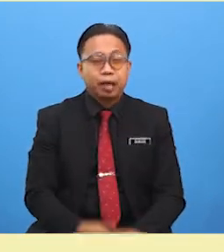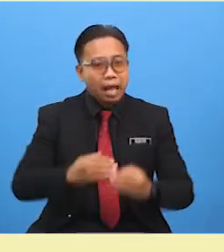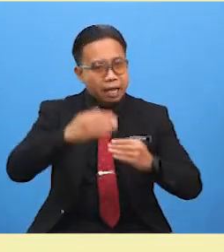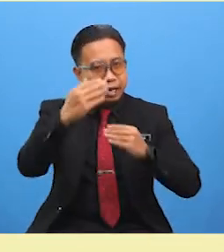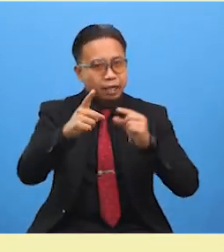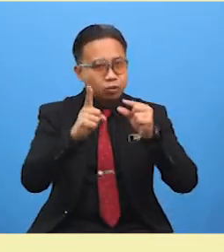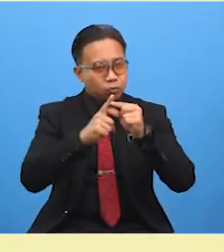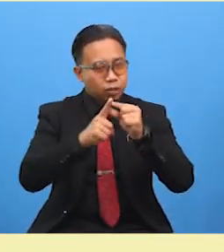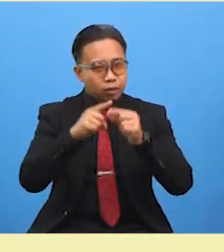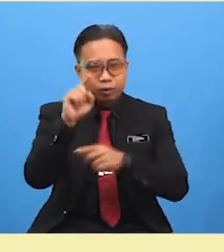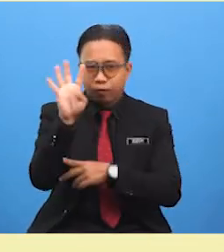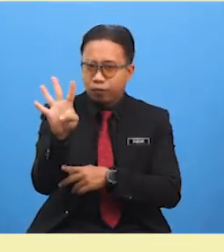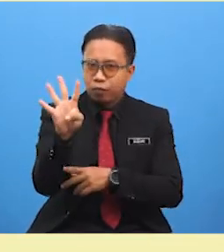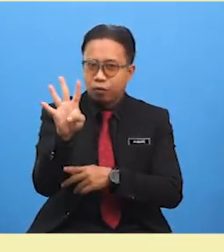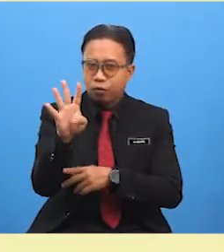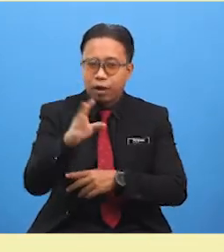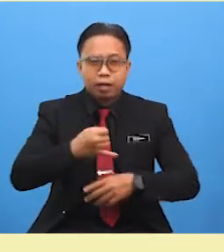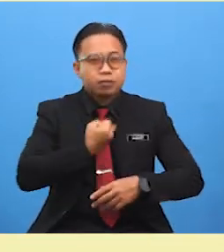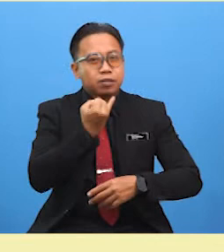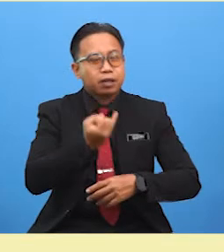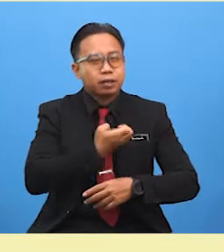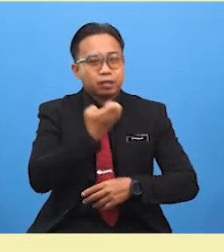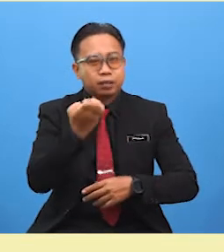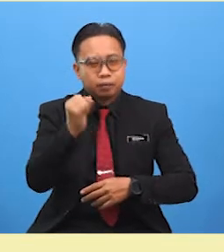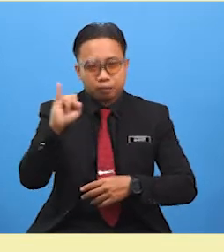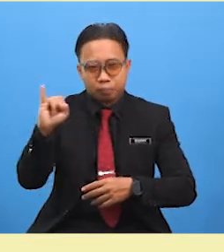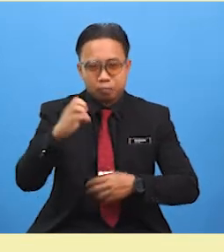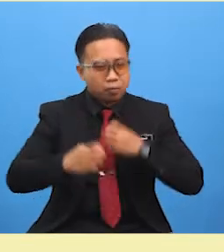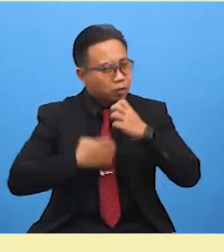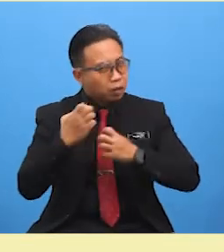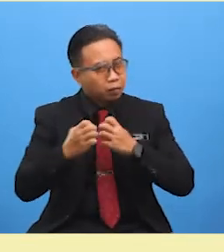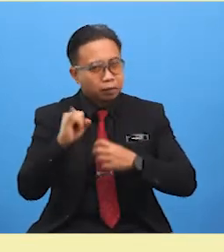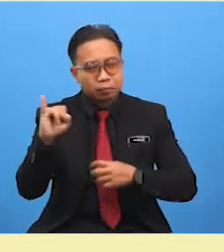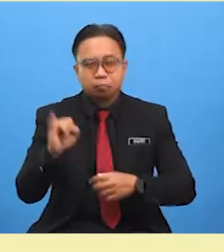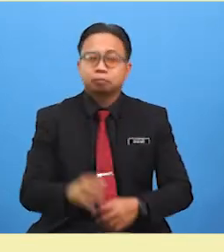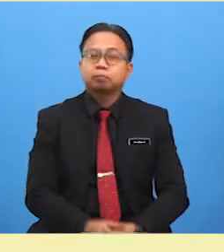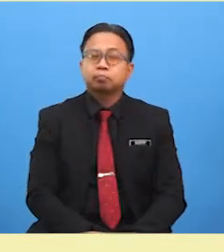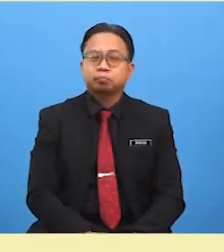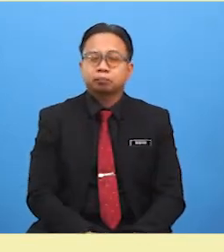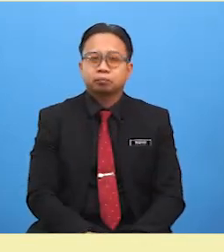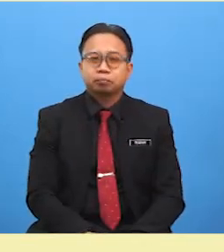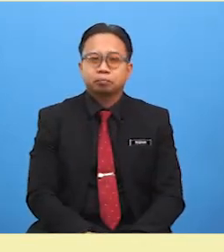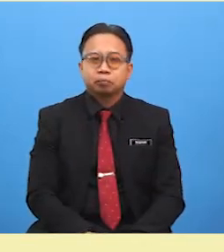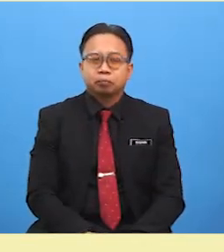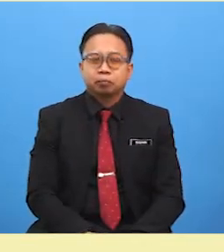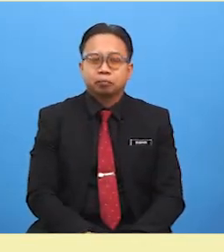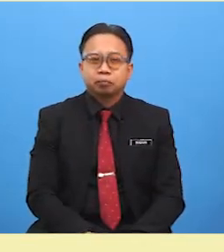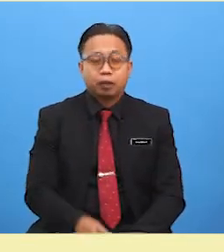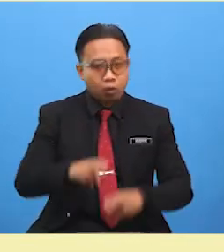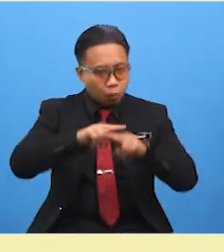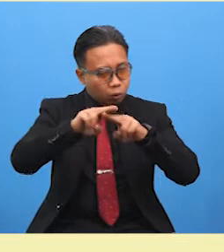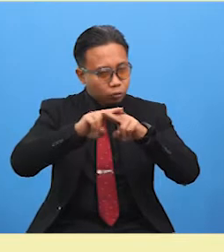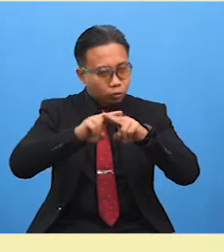word, which is the fourth word, is exciting. Yes, exciting, just like roller coaster